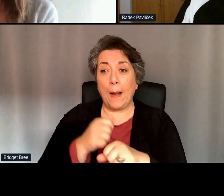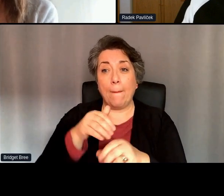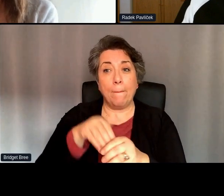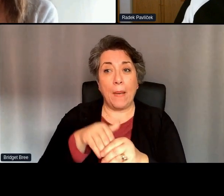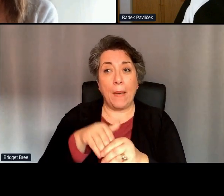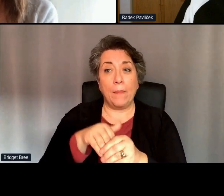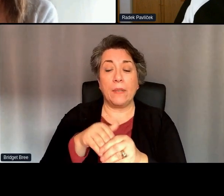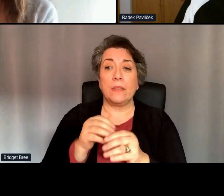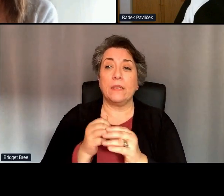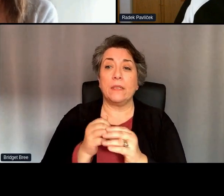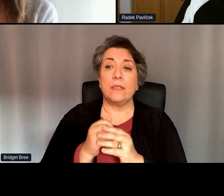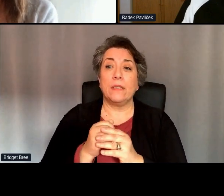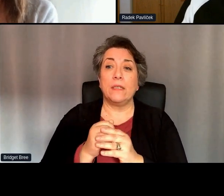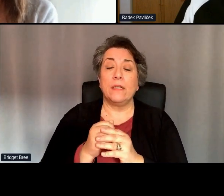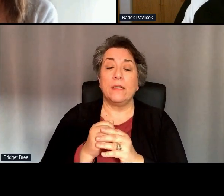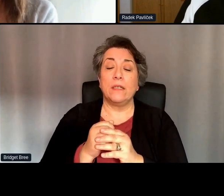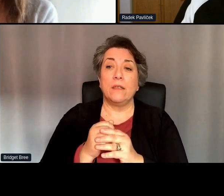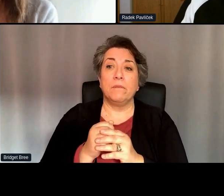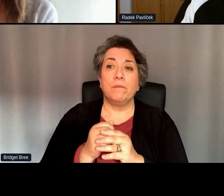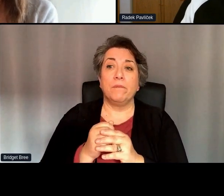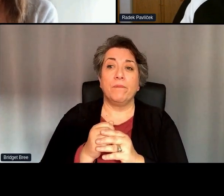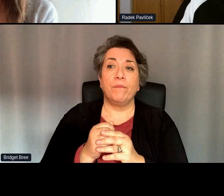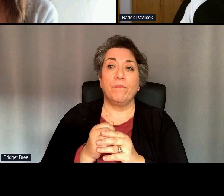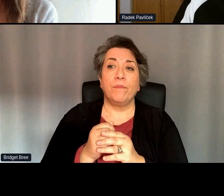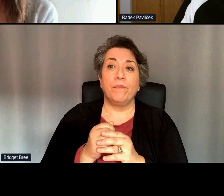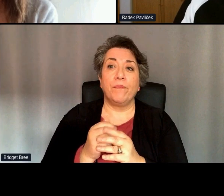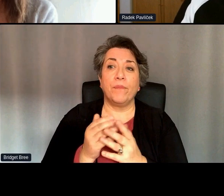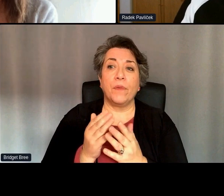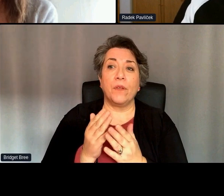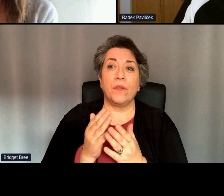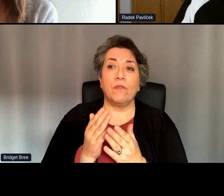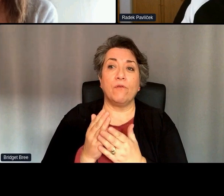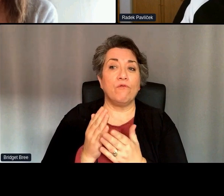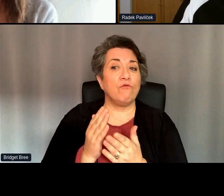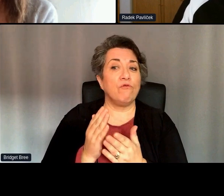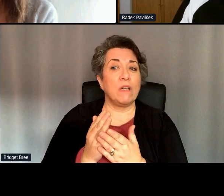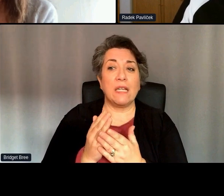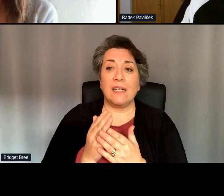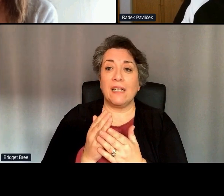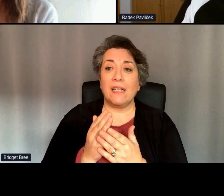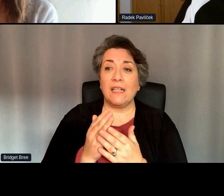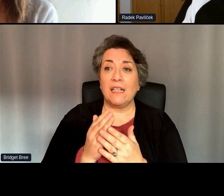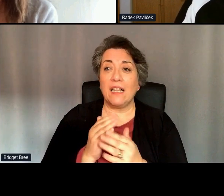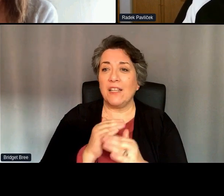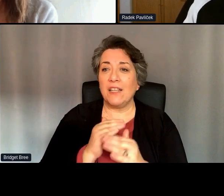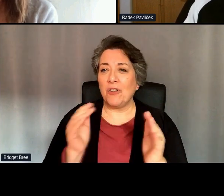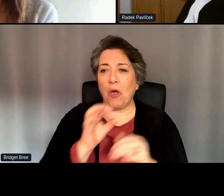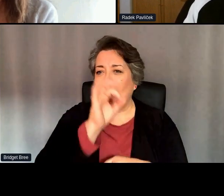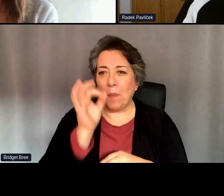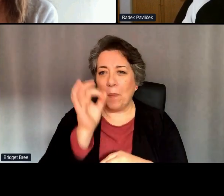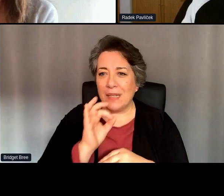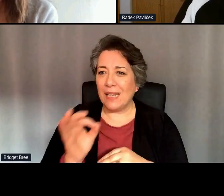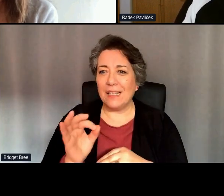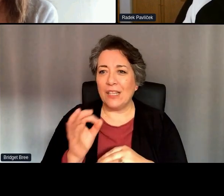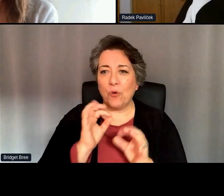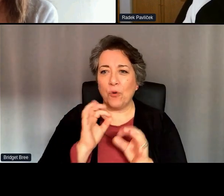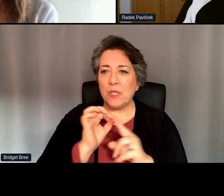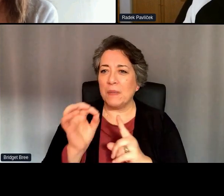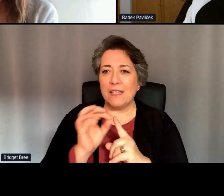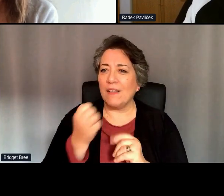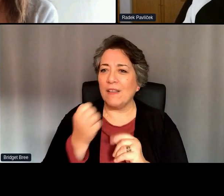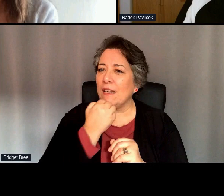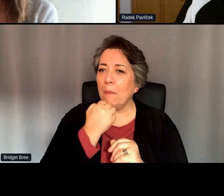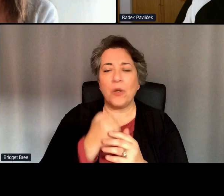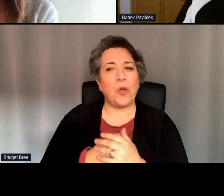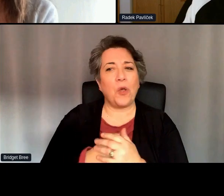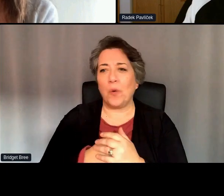platform. So that there is no number of certified people in order to get a different levels. No,